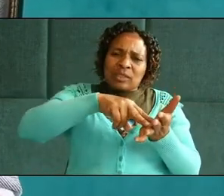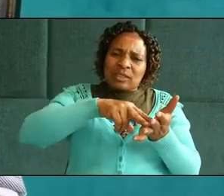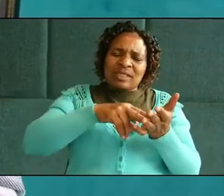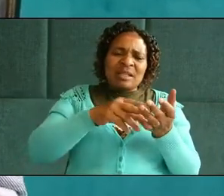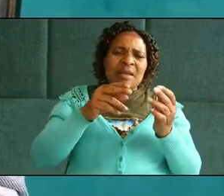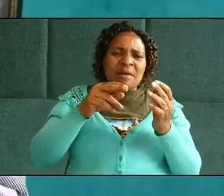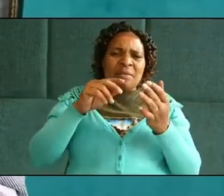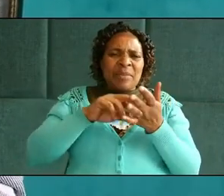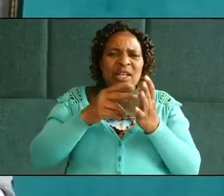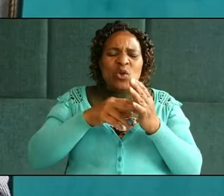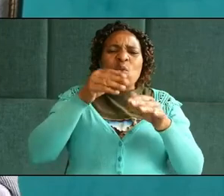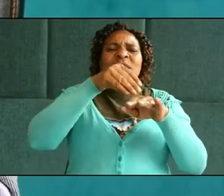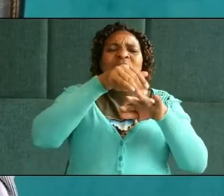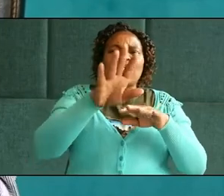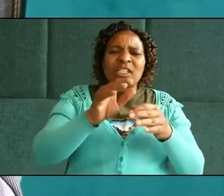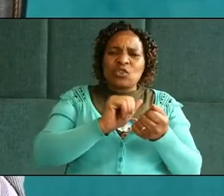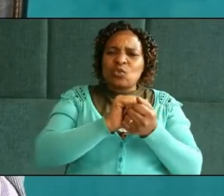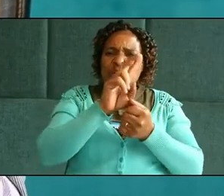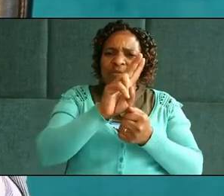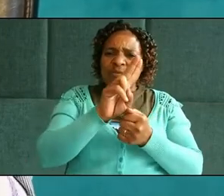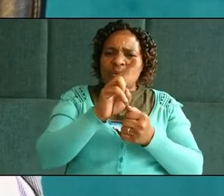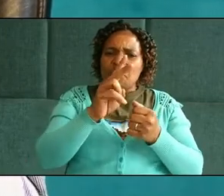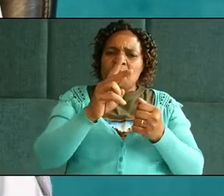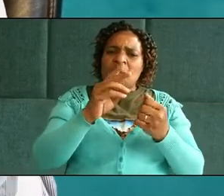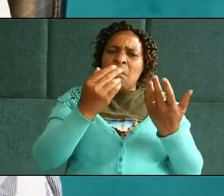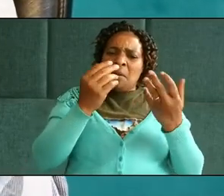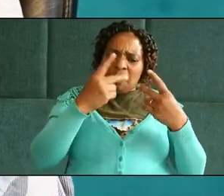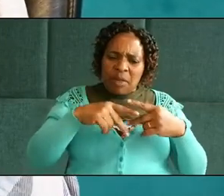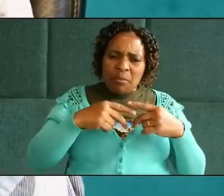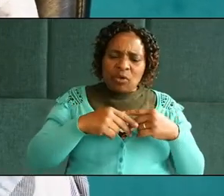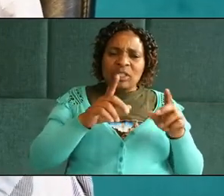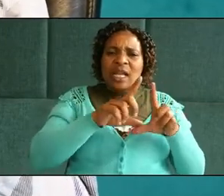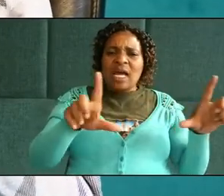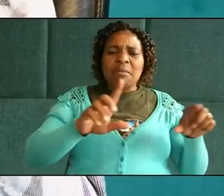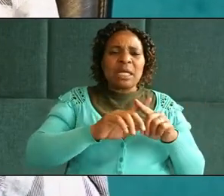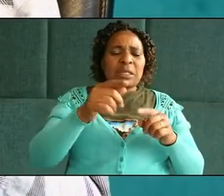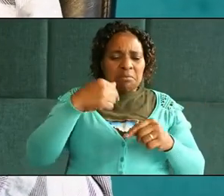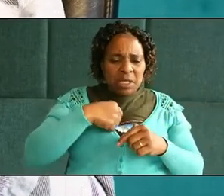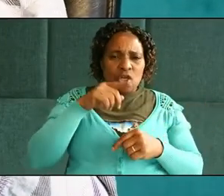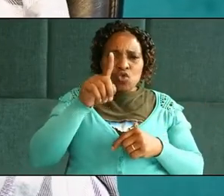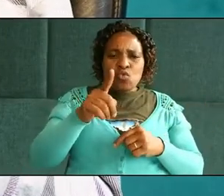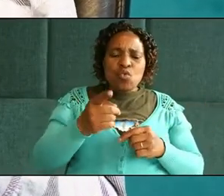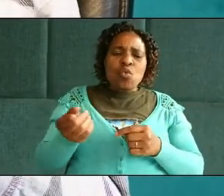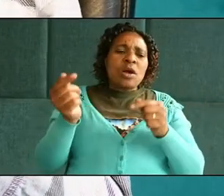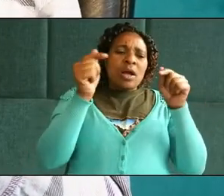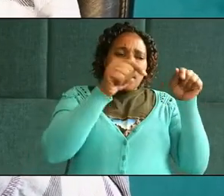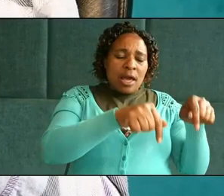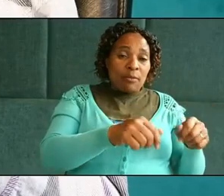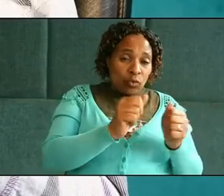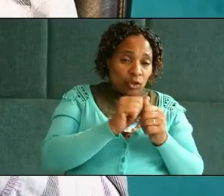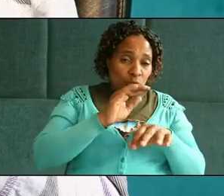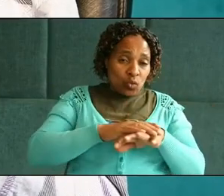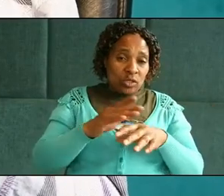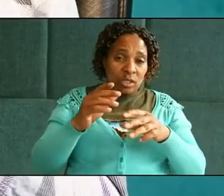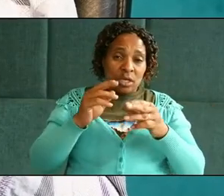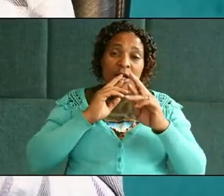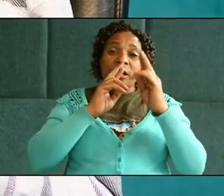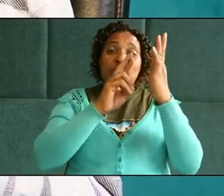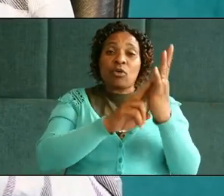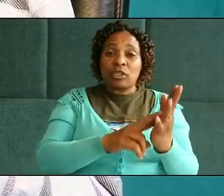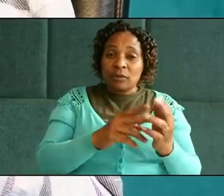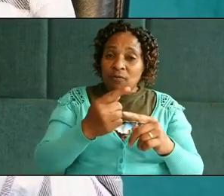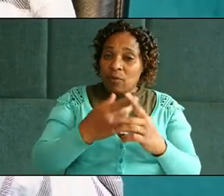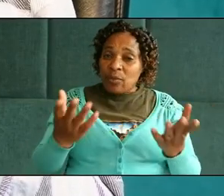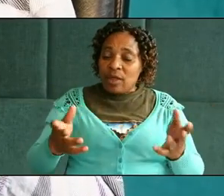we were sent as 12 spies to study the land, but only me and you came with good report of the land. We